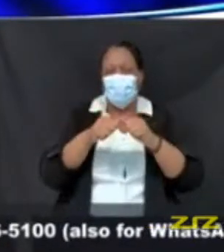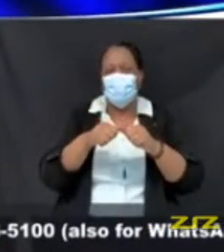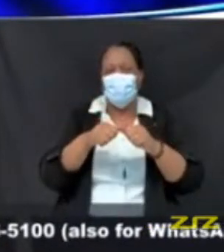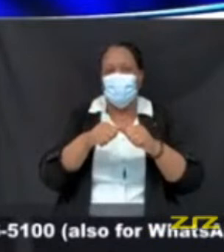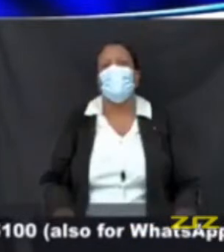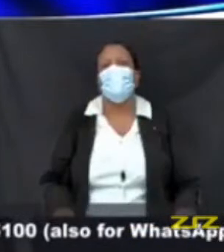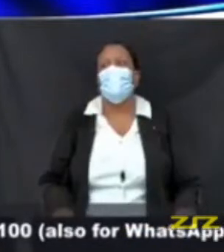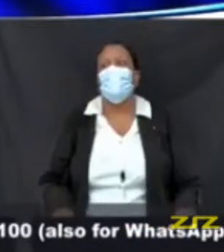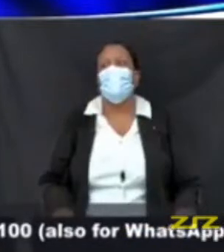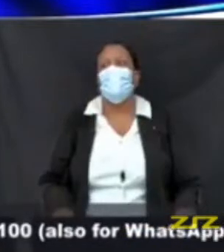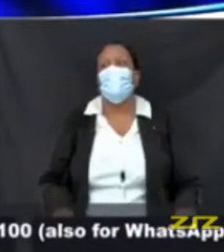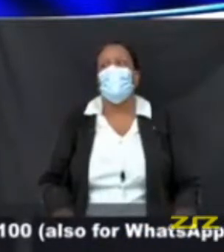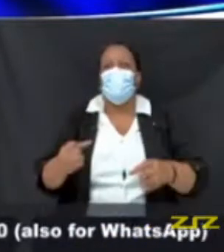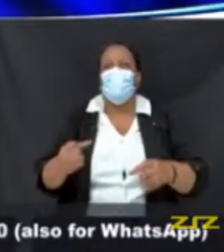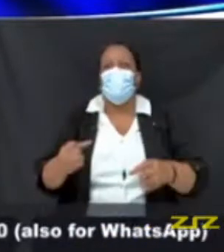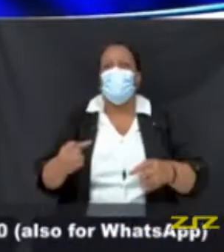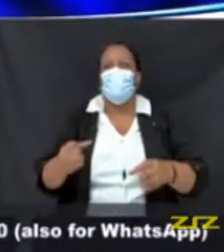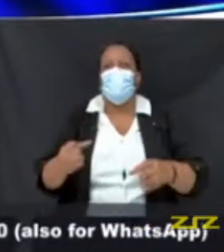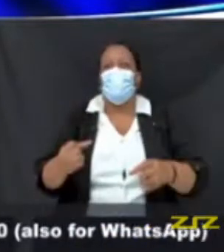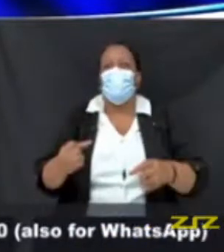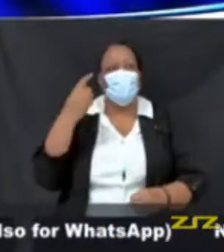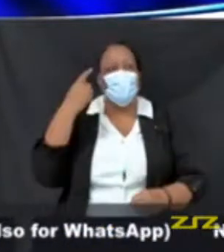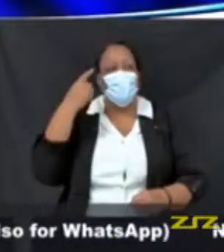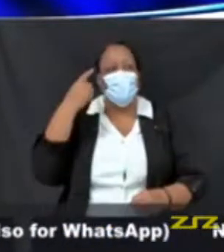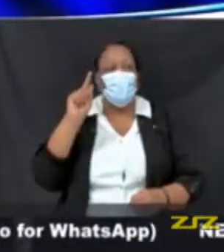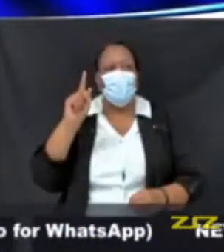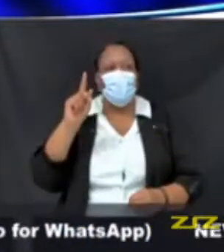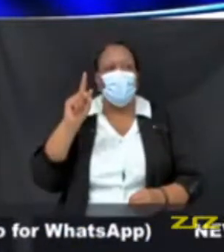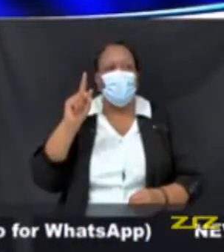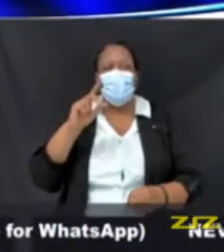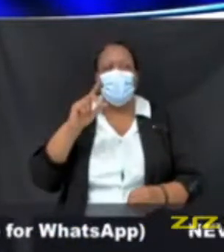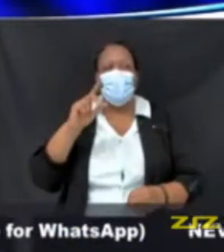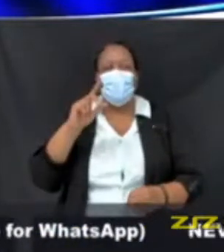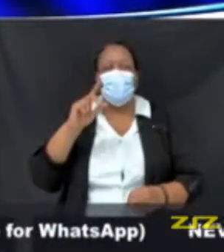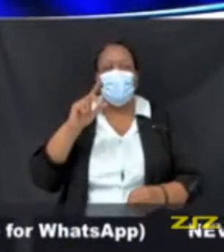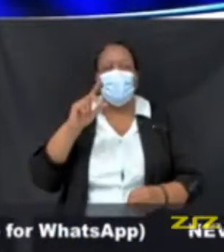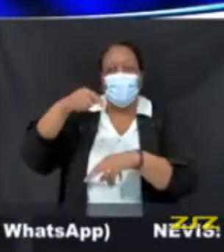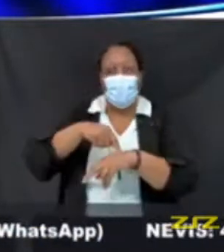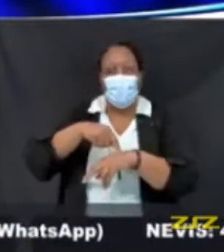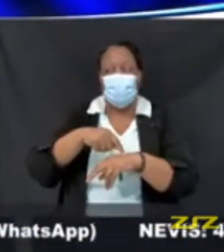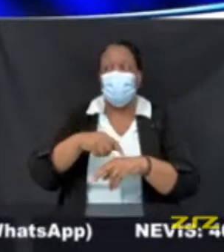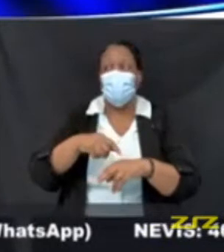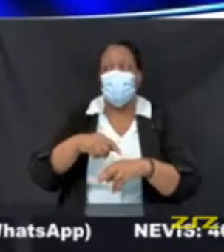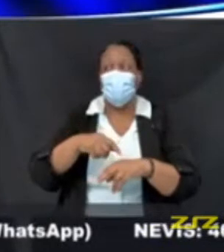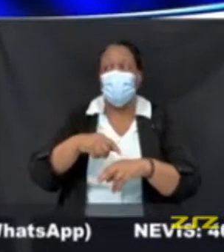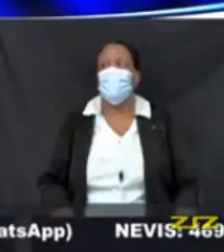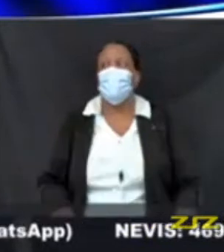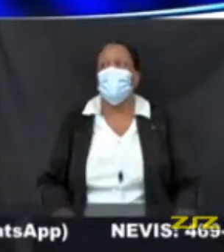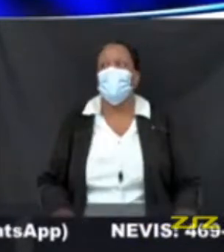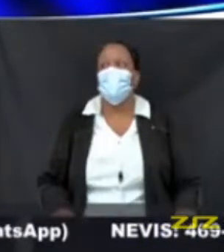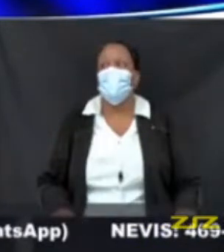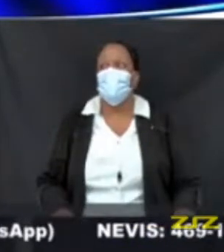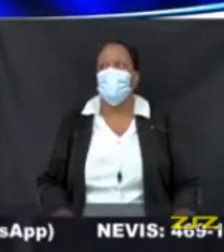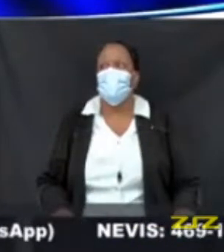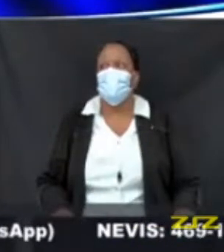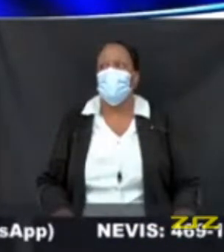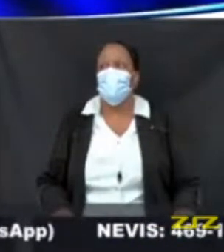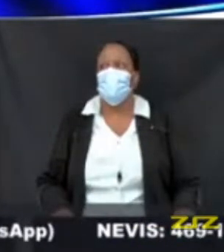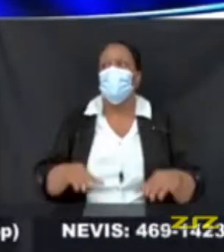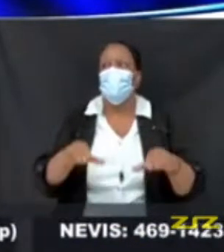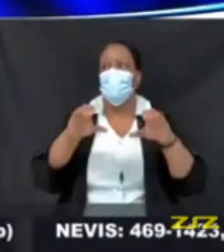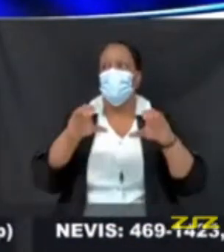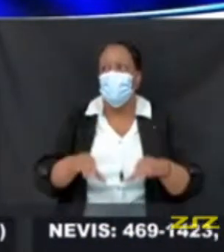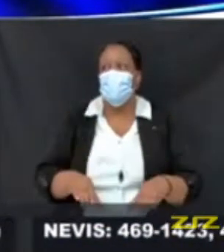aluminum and provide a sturdy structure for the field hospitals. The modulos are dynamically